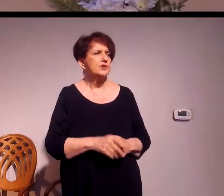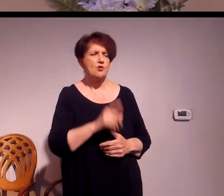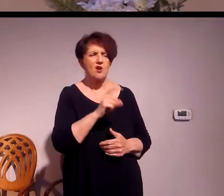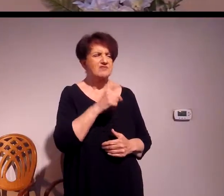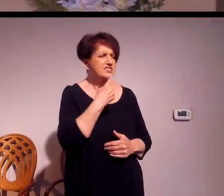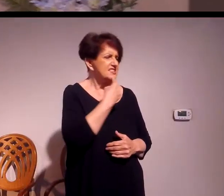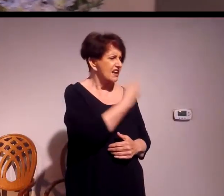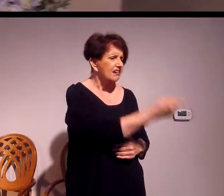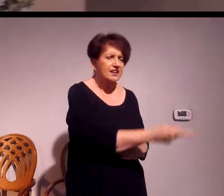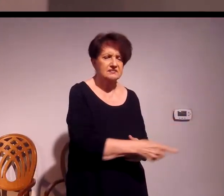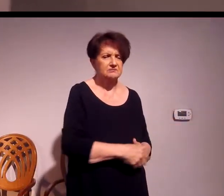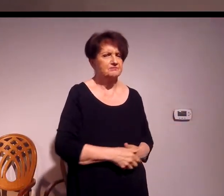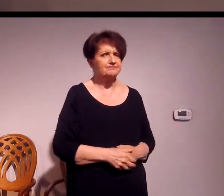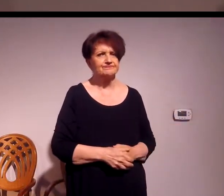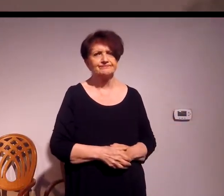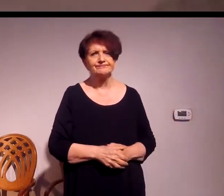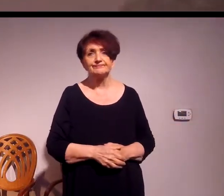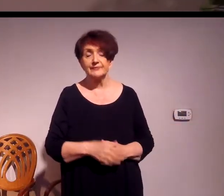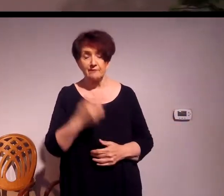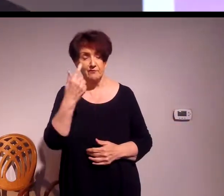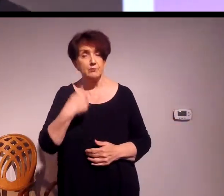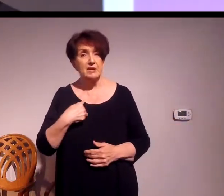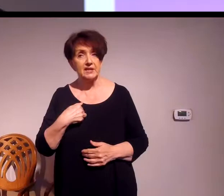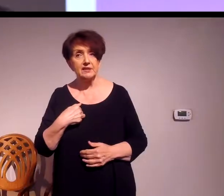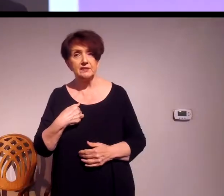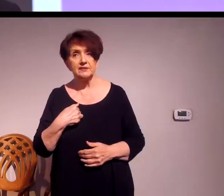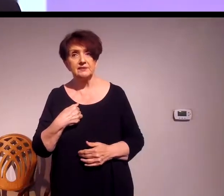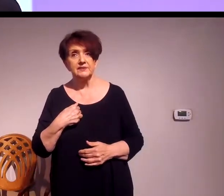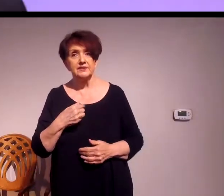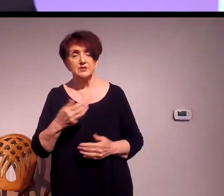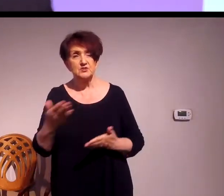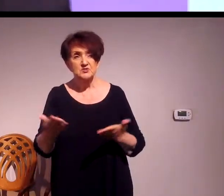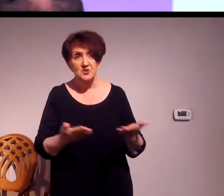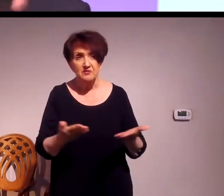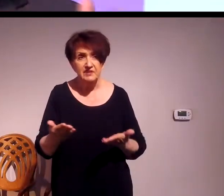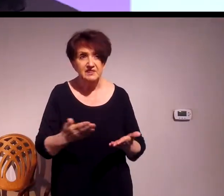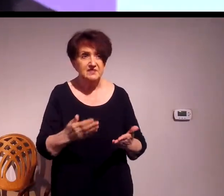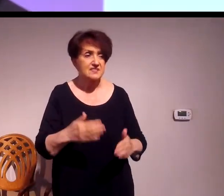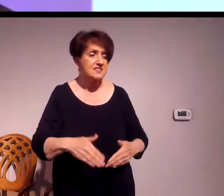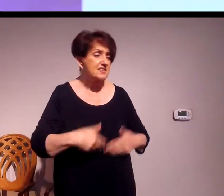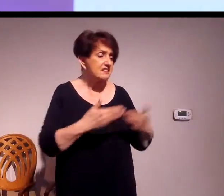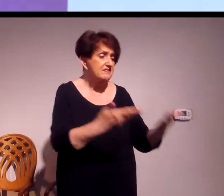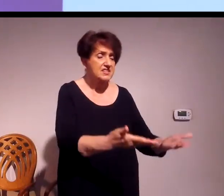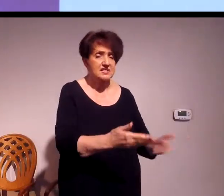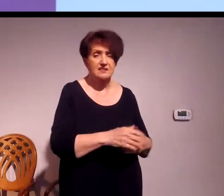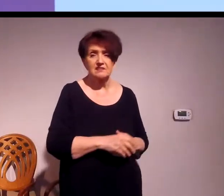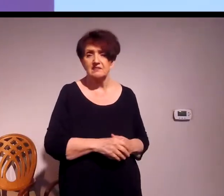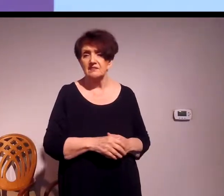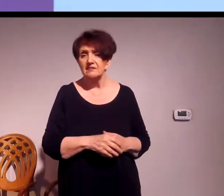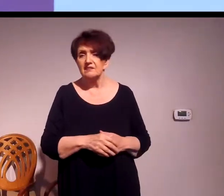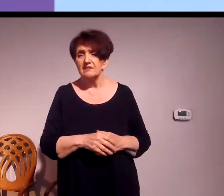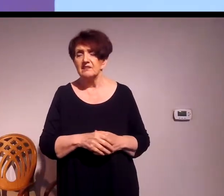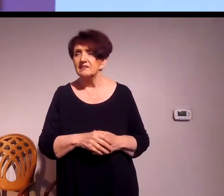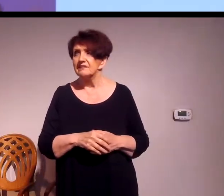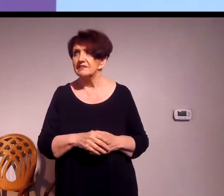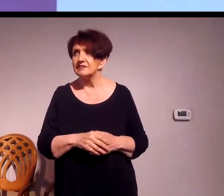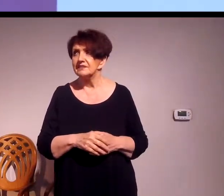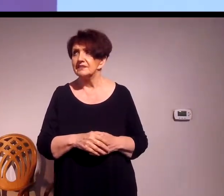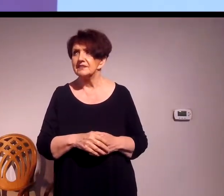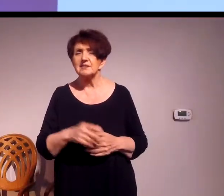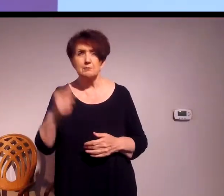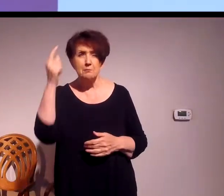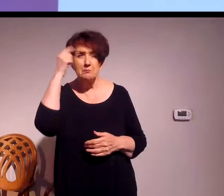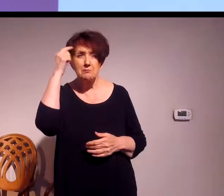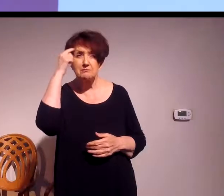okay? But for me, this whole thing about service and giving and all that stuff, it's a mental